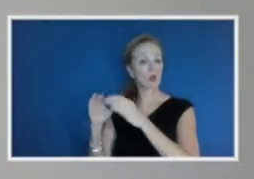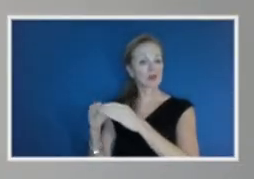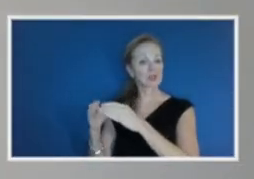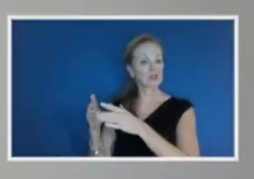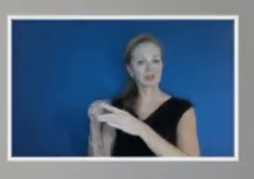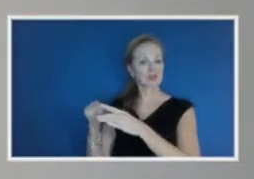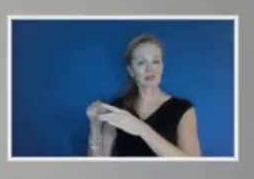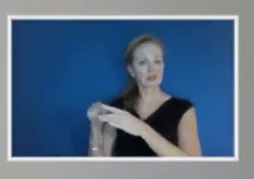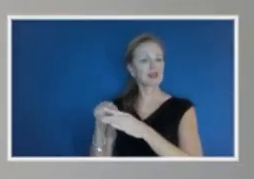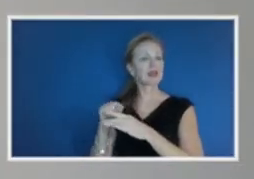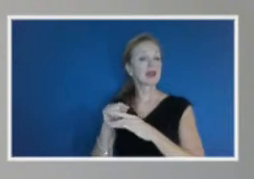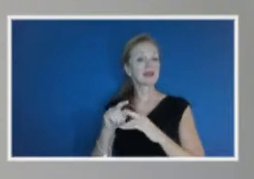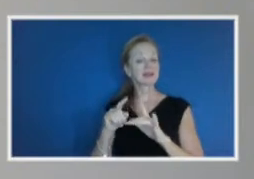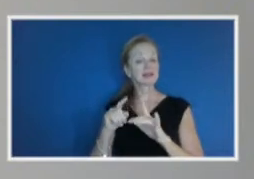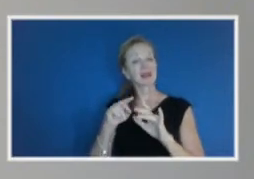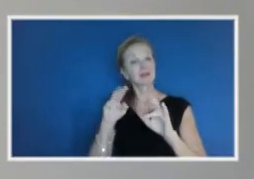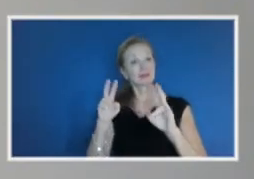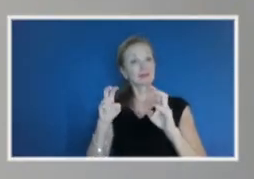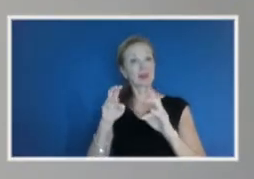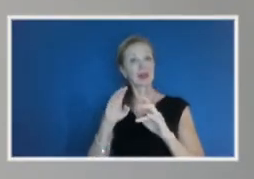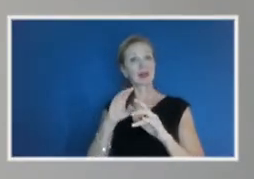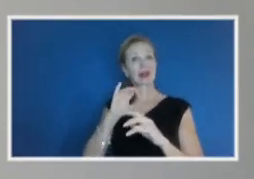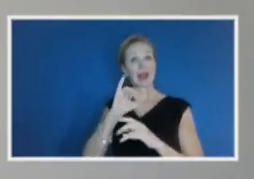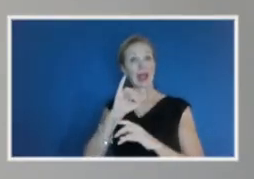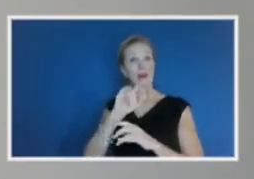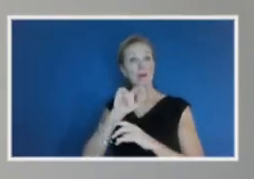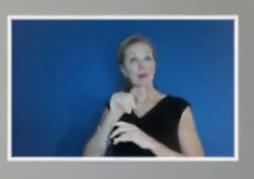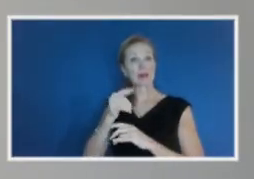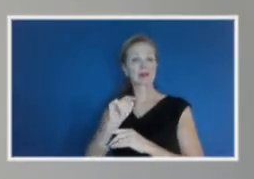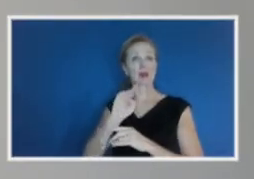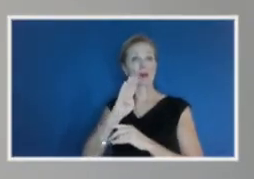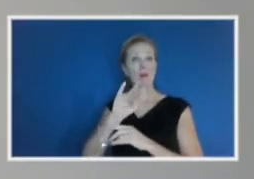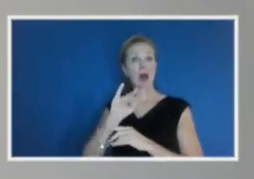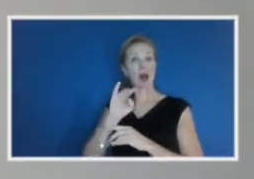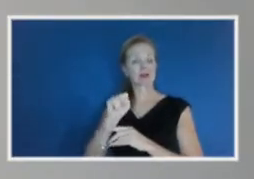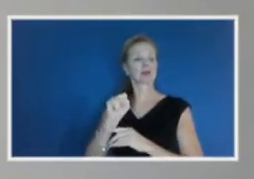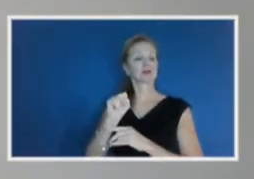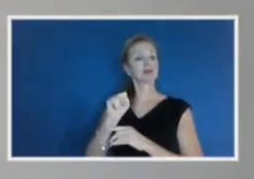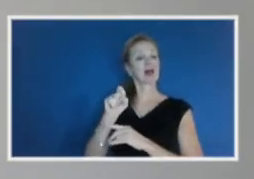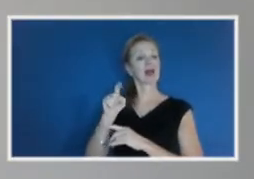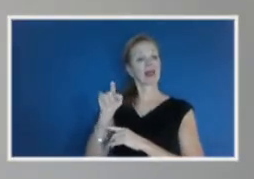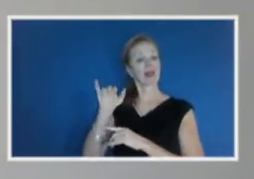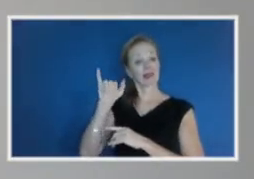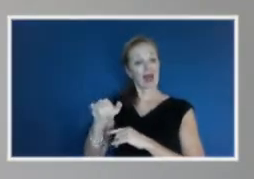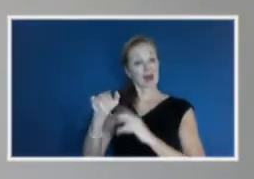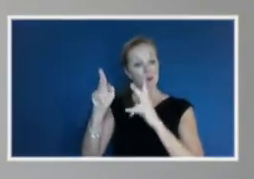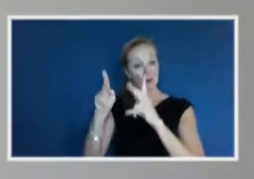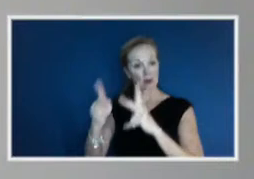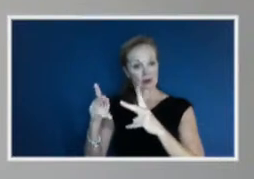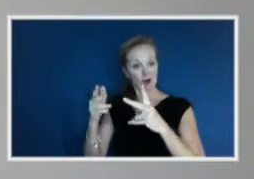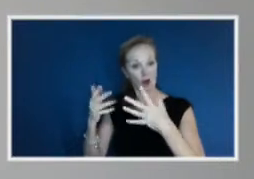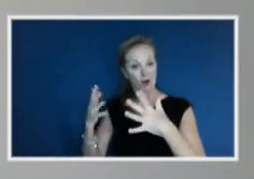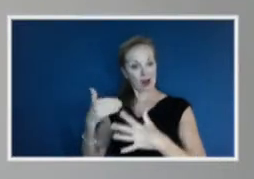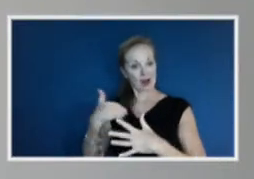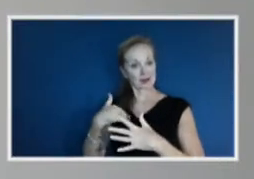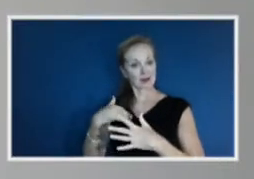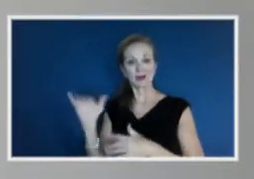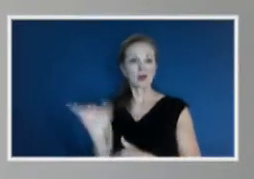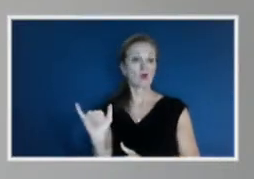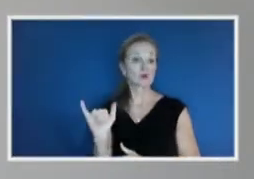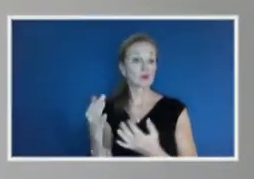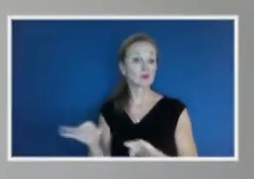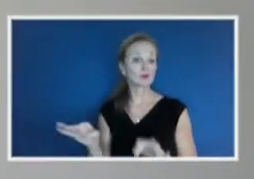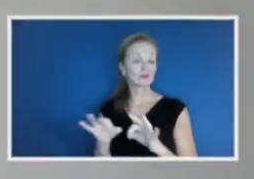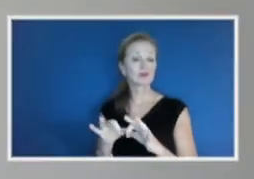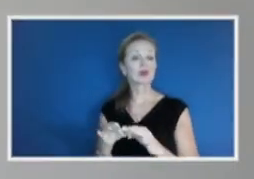It's implicit biases that that individual may have personally as well. So as we go through our process and our